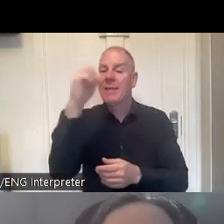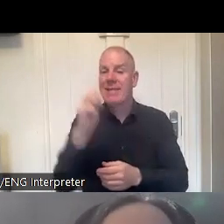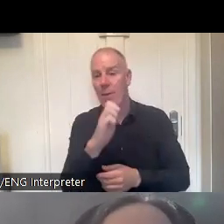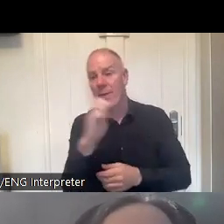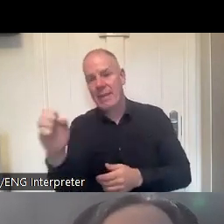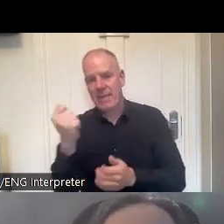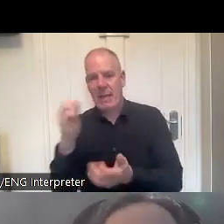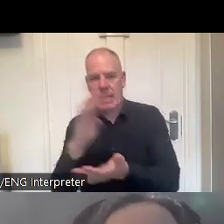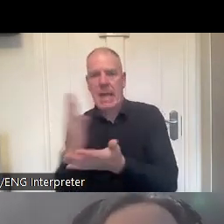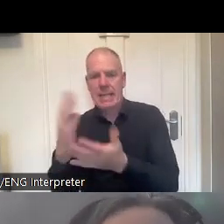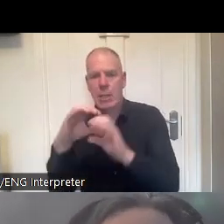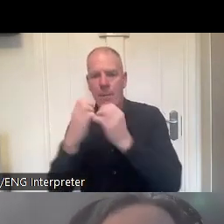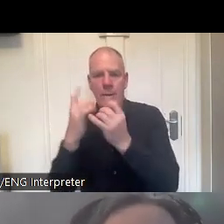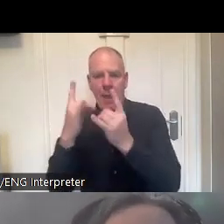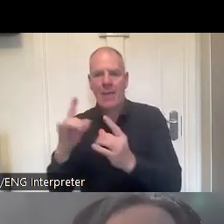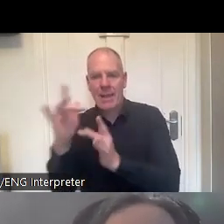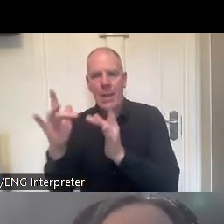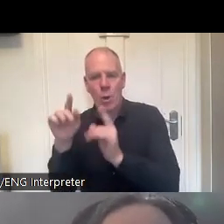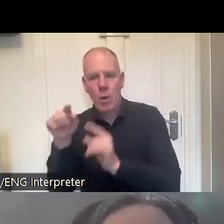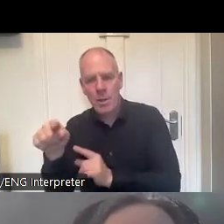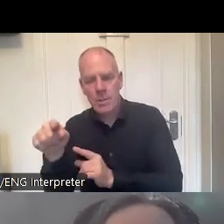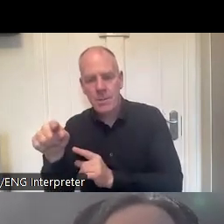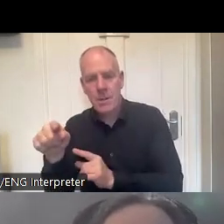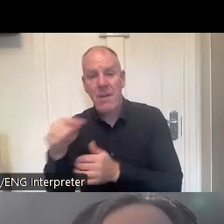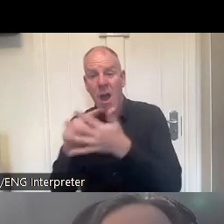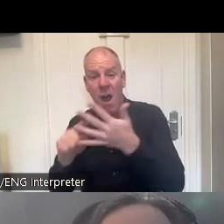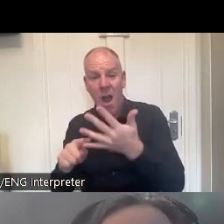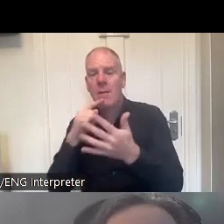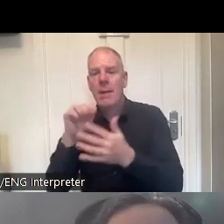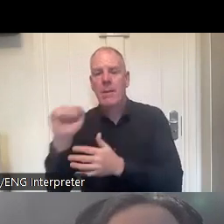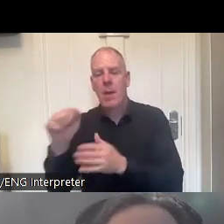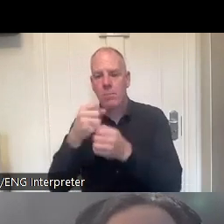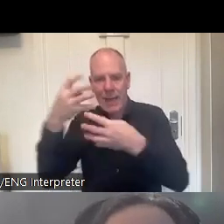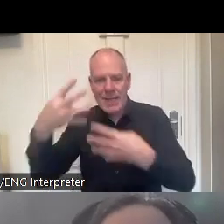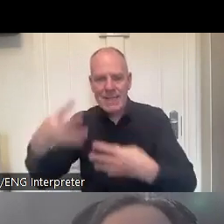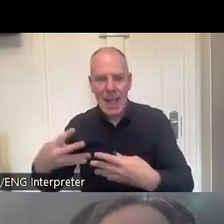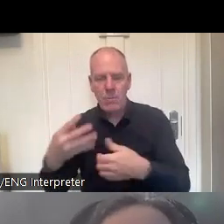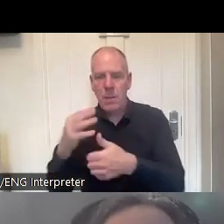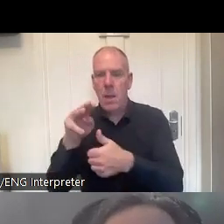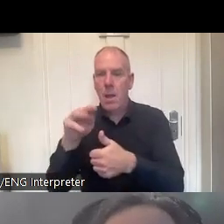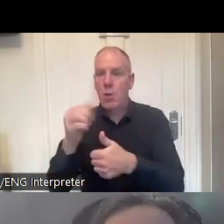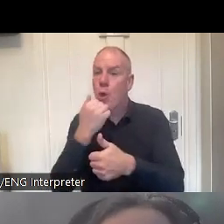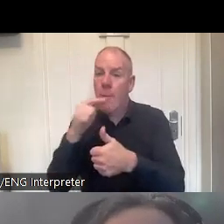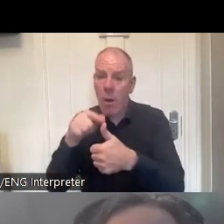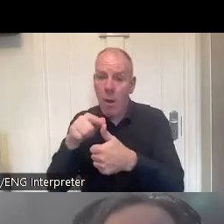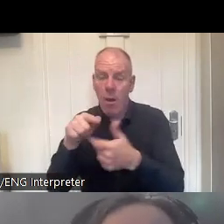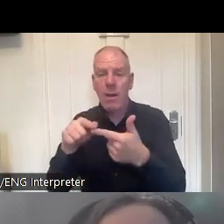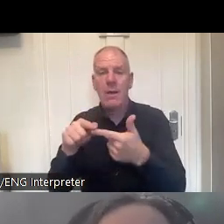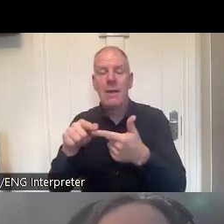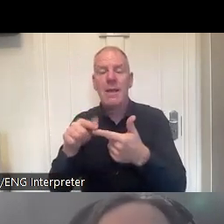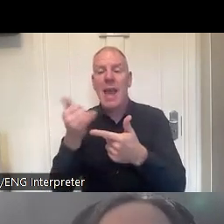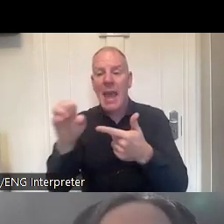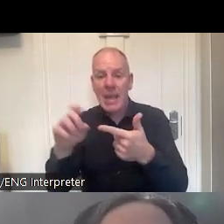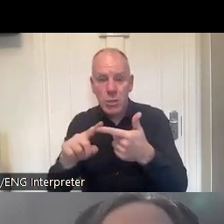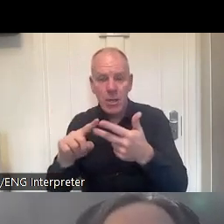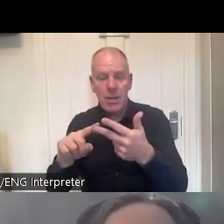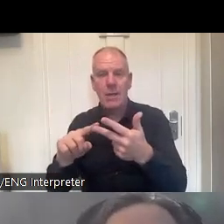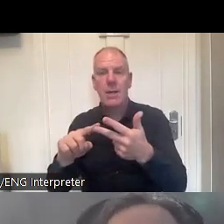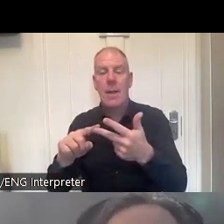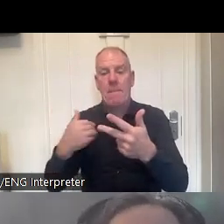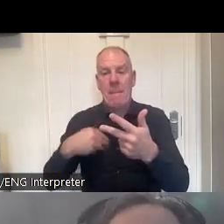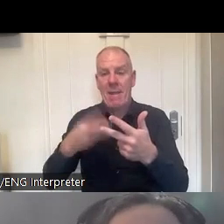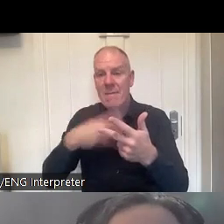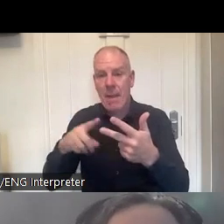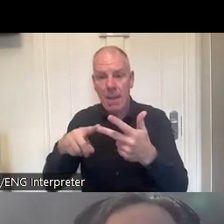instance. You can see for each of those, the population, the age distribution, the sex distribution,